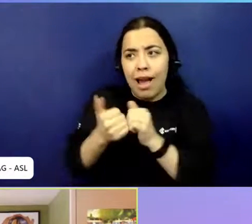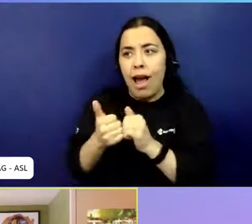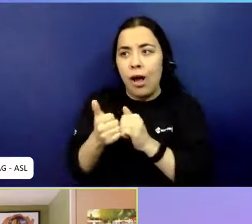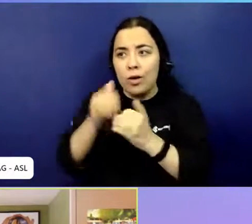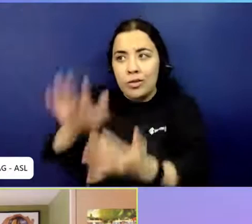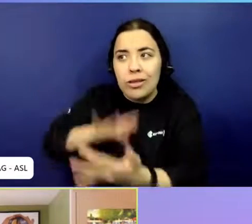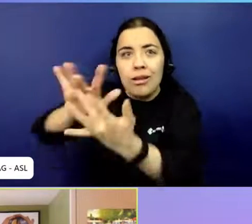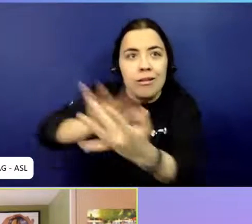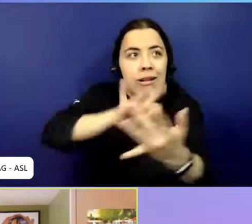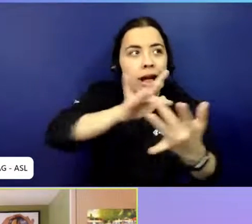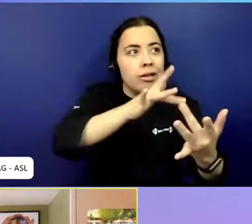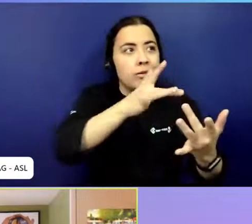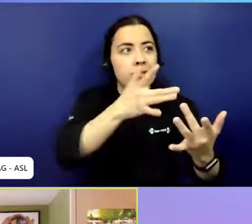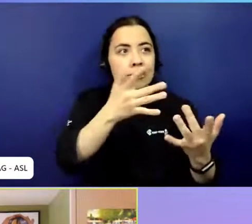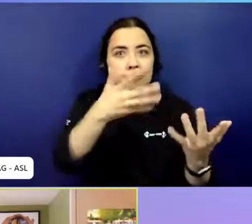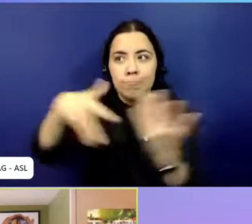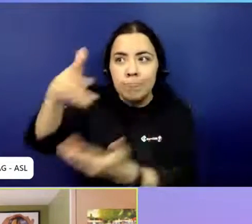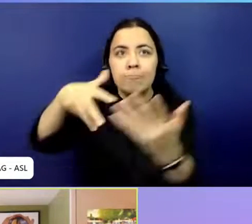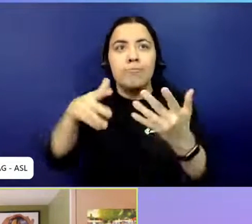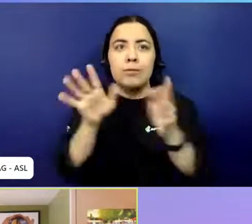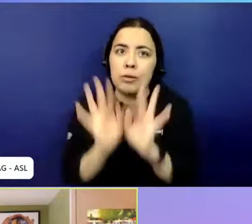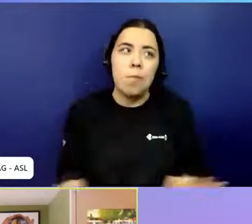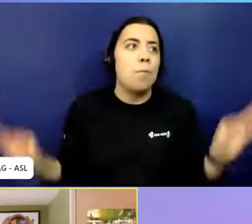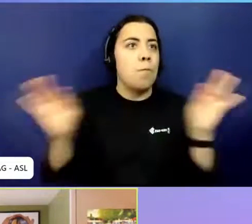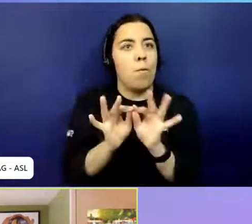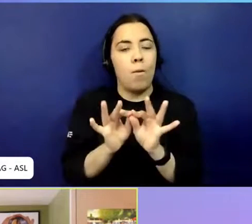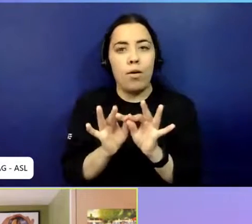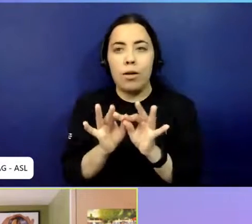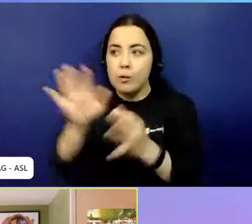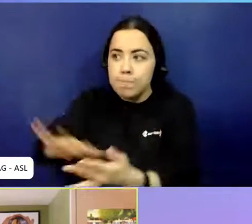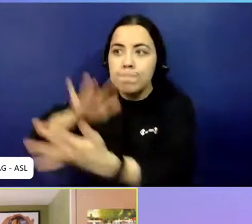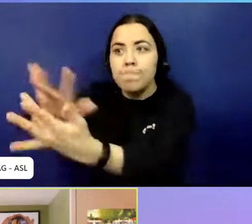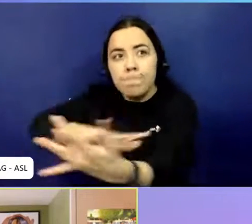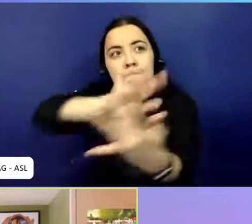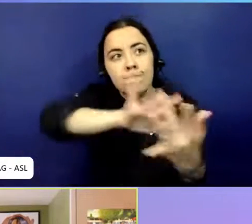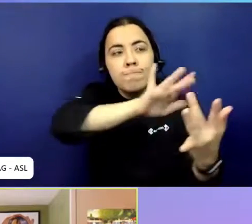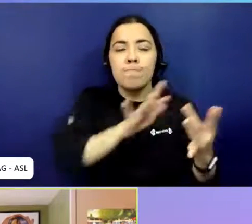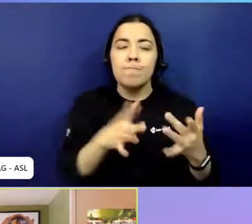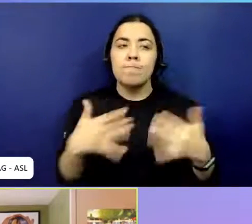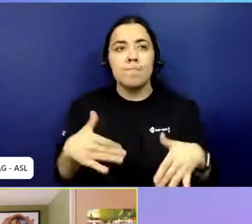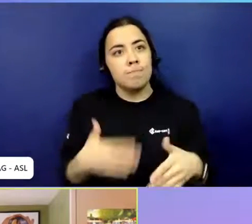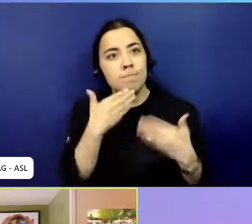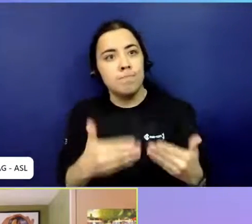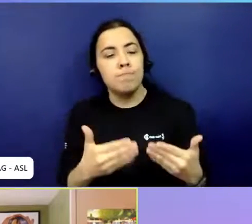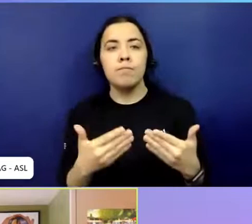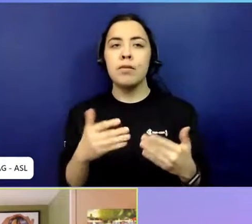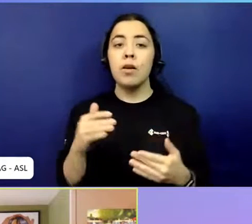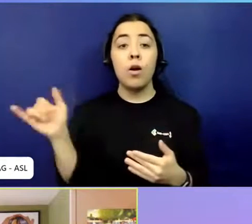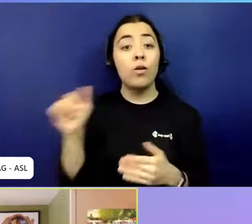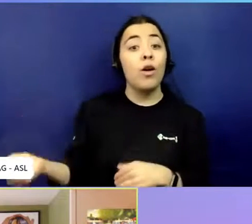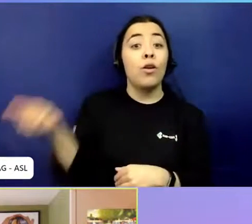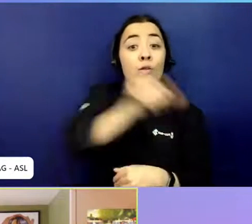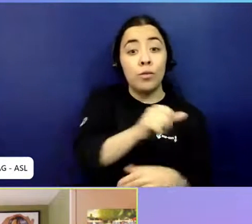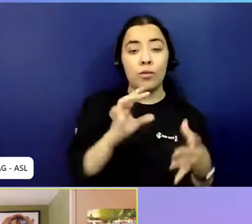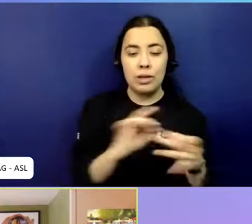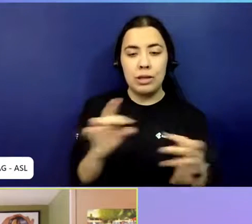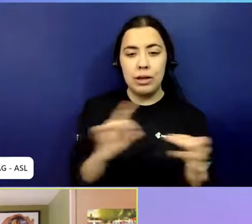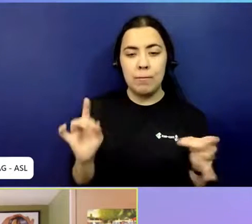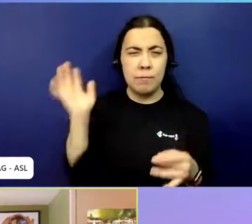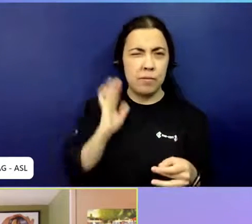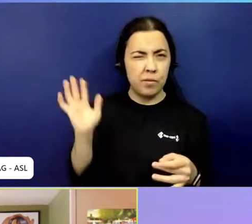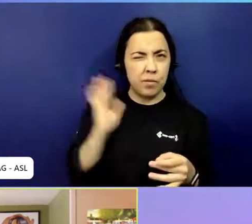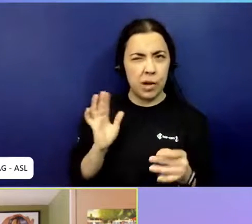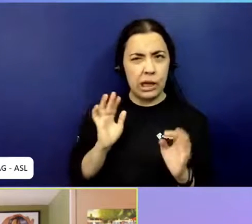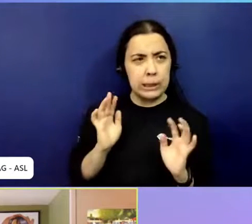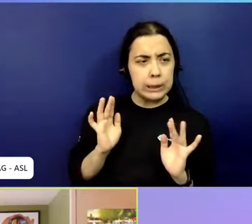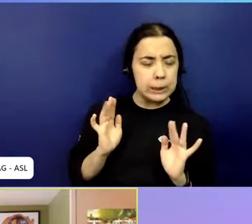connect and the reasons why it's so important to do so. And then we also had another comment earlier in